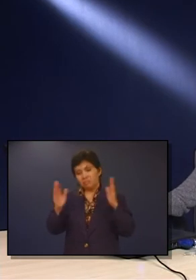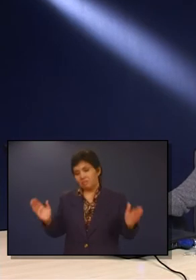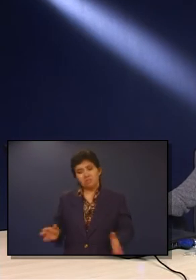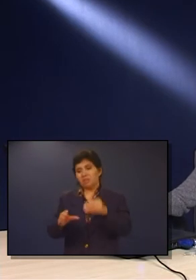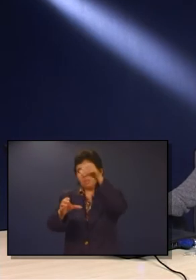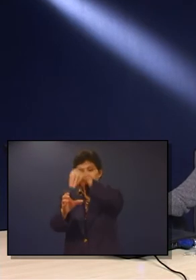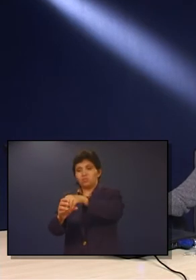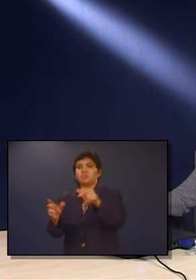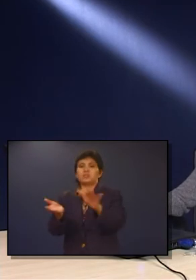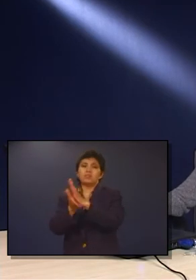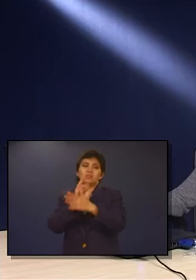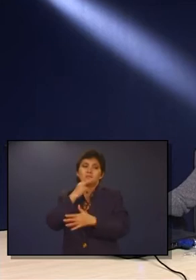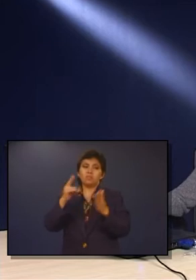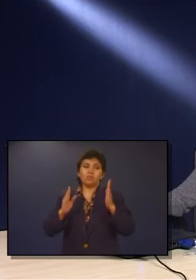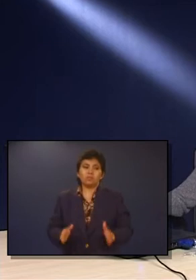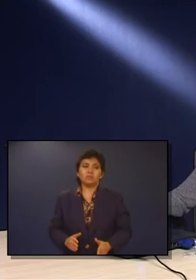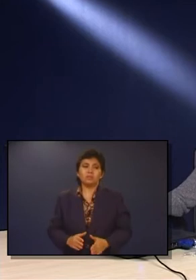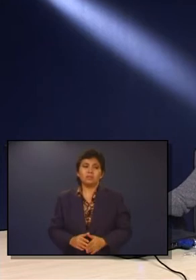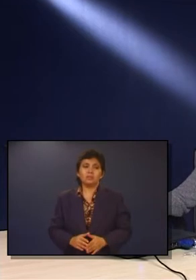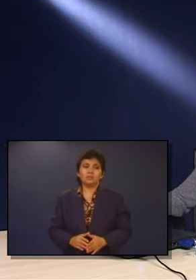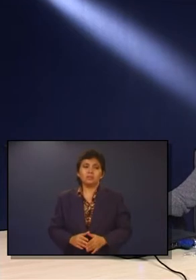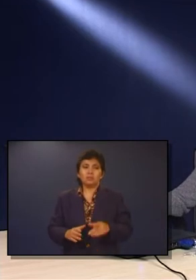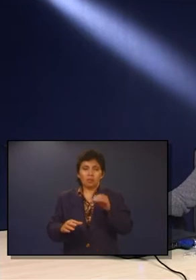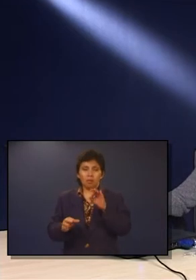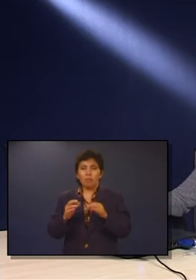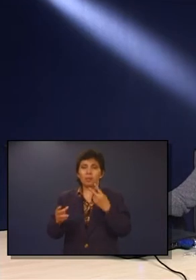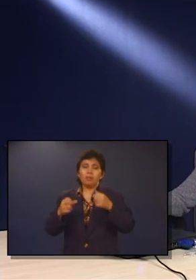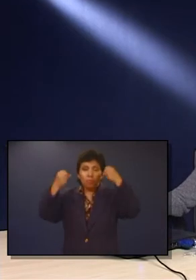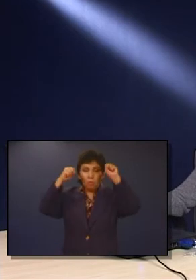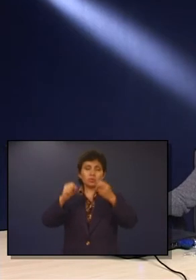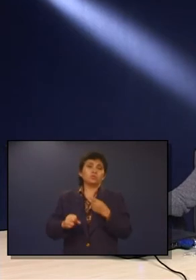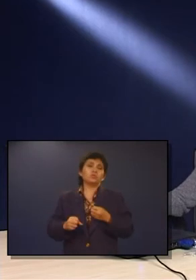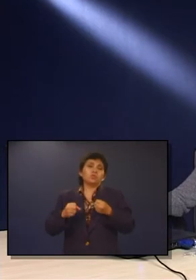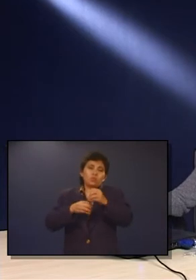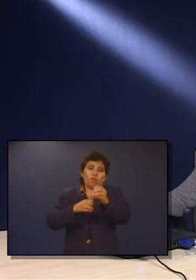But imagine you're smoking in a principal's office or your boss's office,